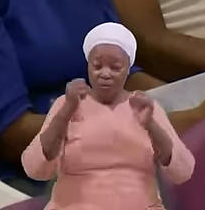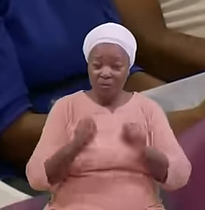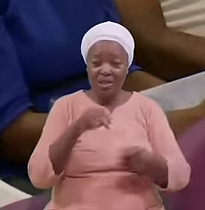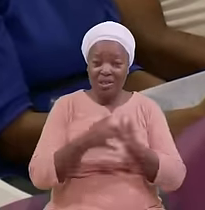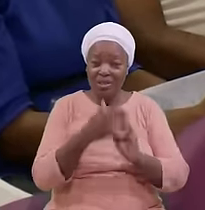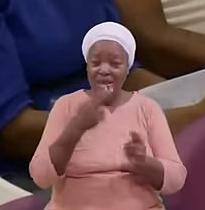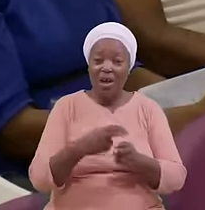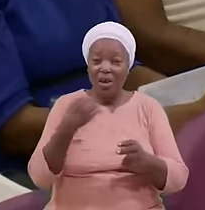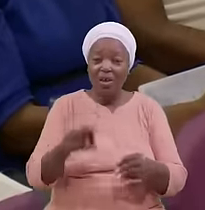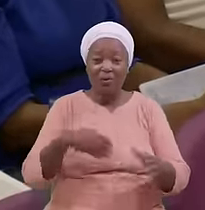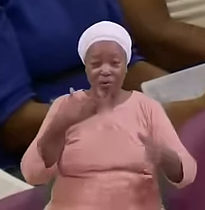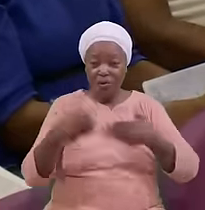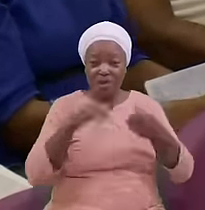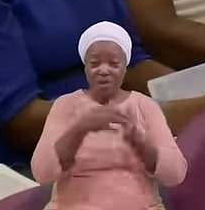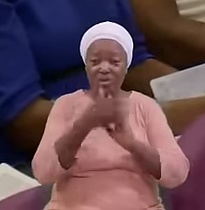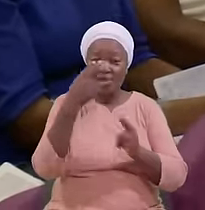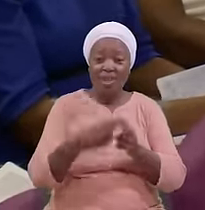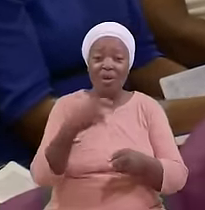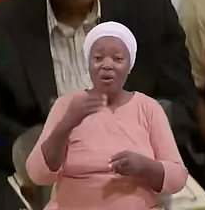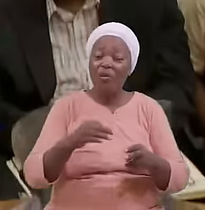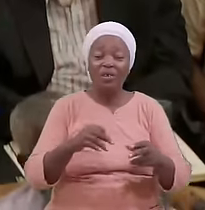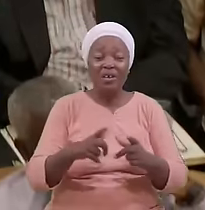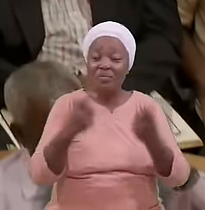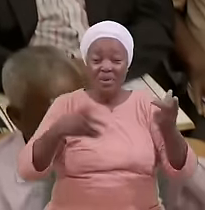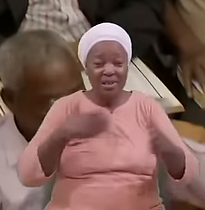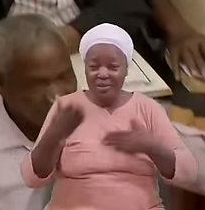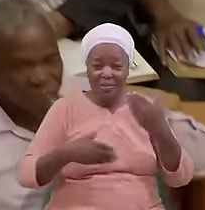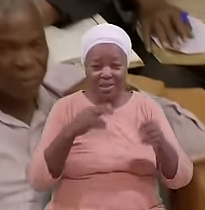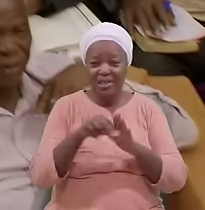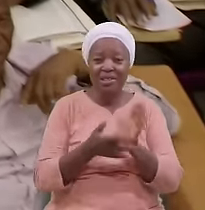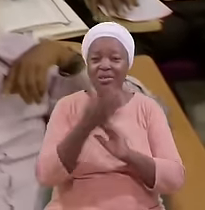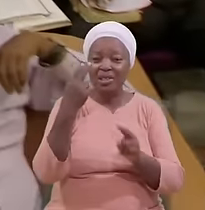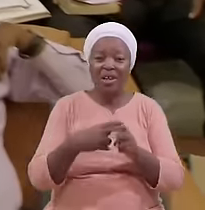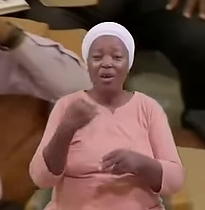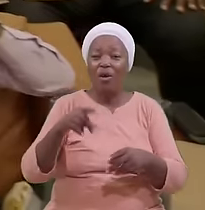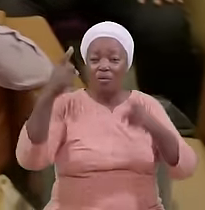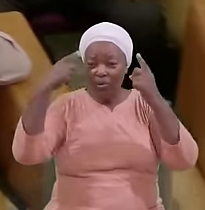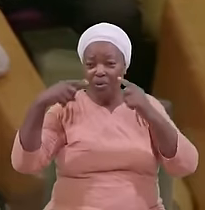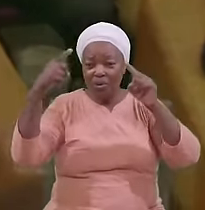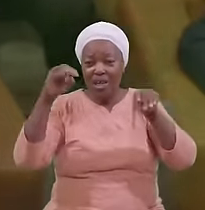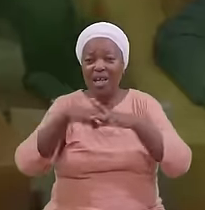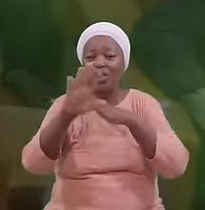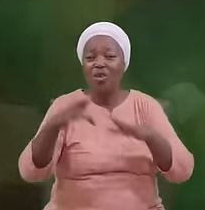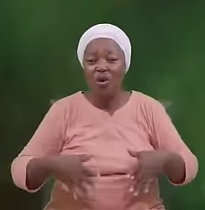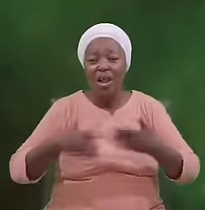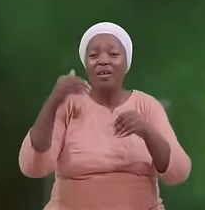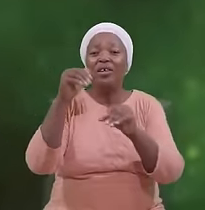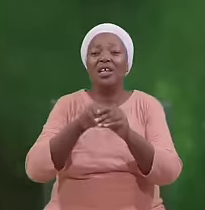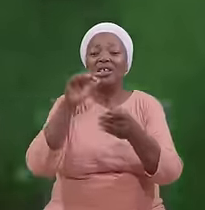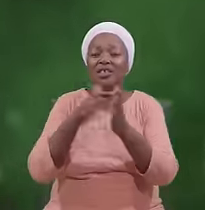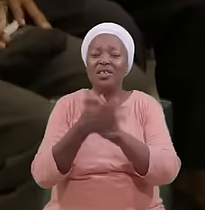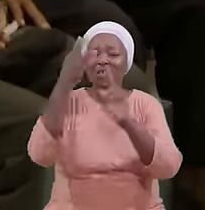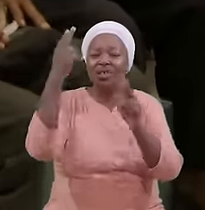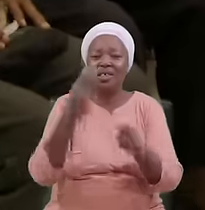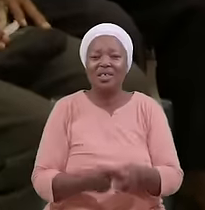of joy, of happiness, of success in your life in